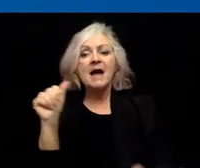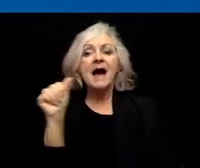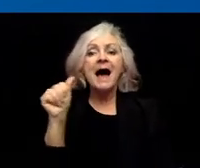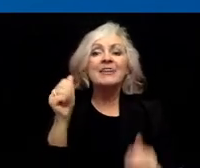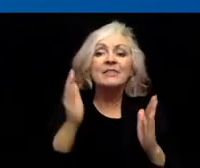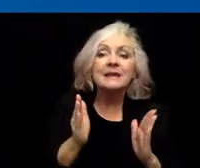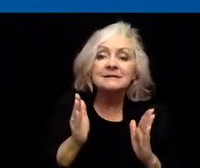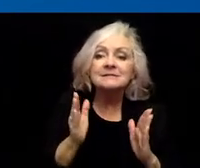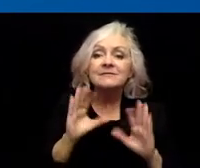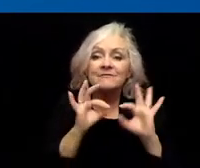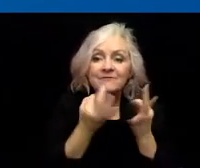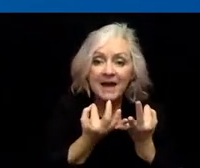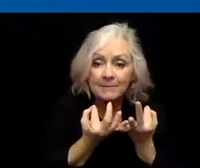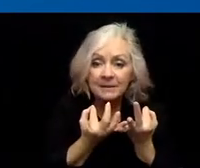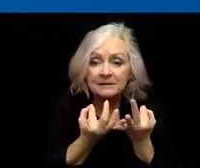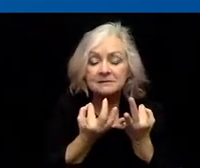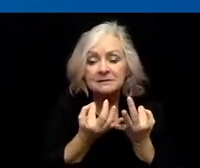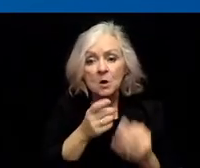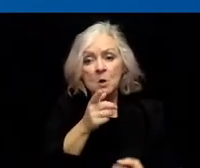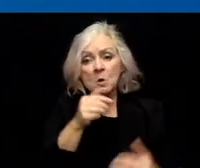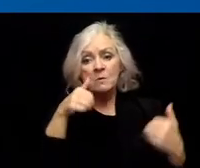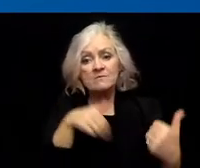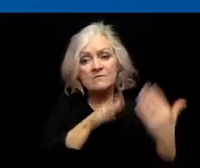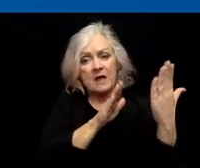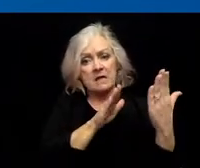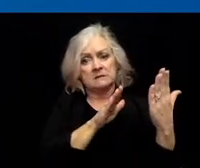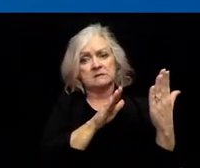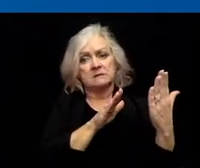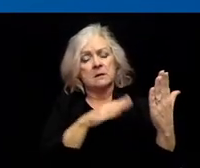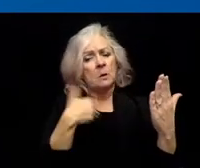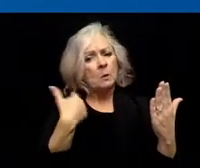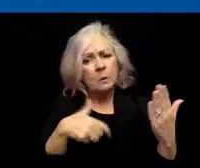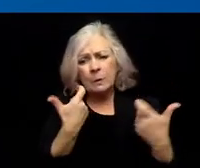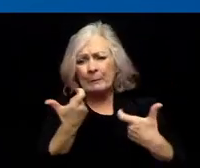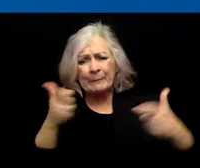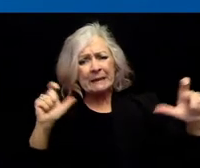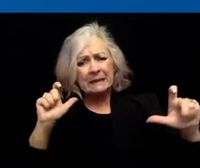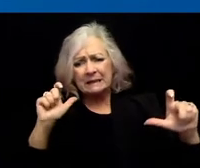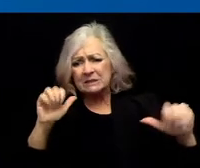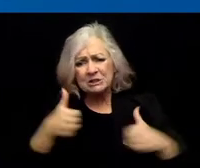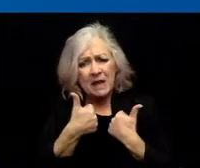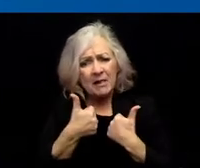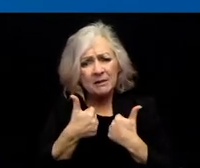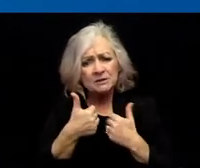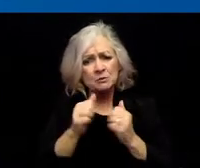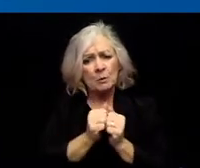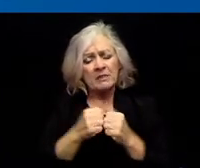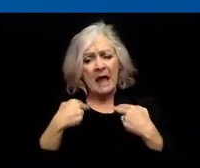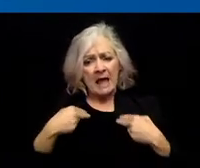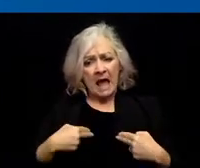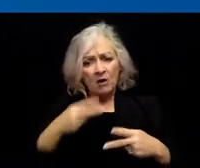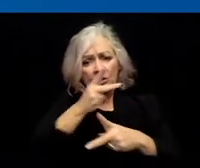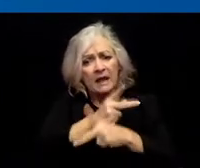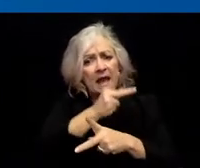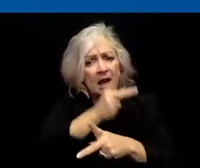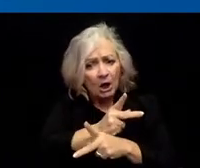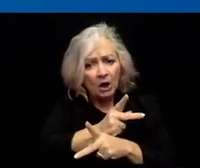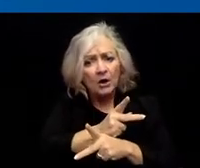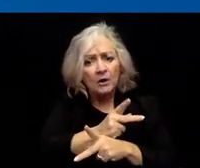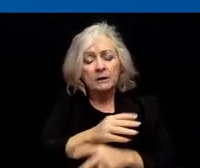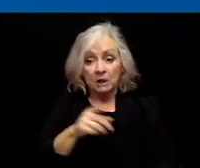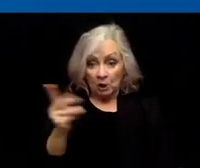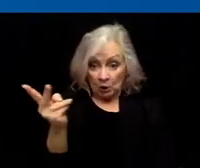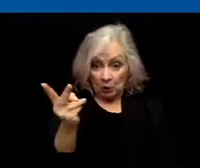and confronting significant challenges in the healthcare delivery system. So as healthcare